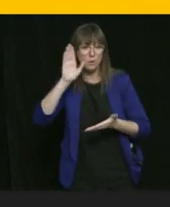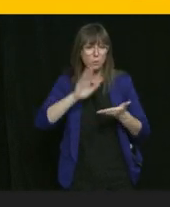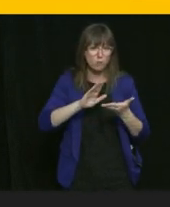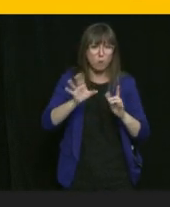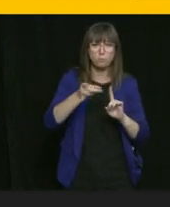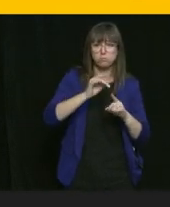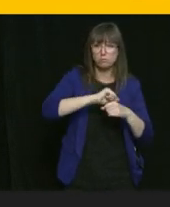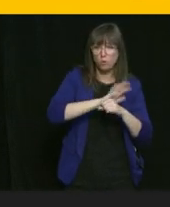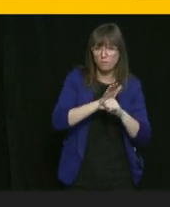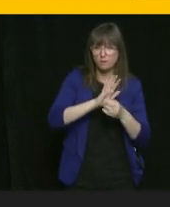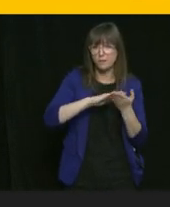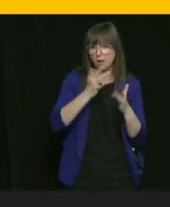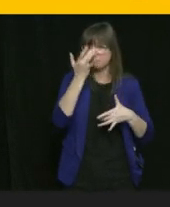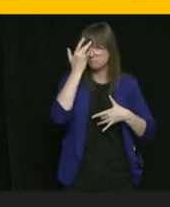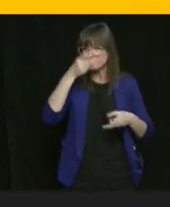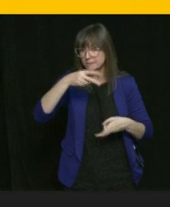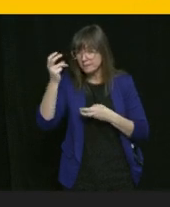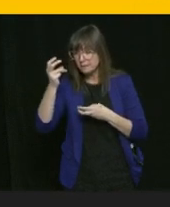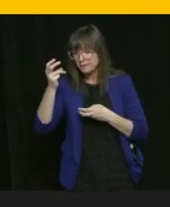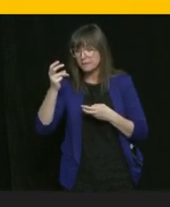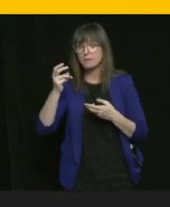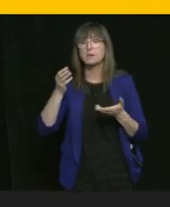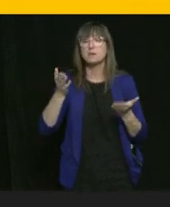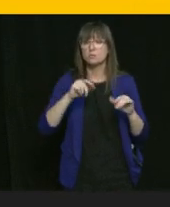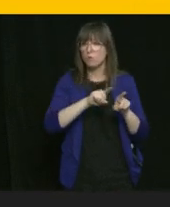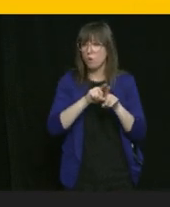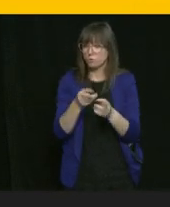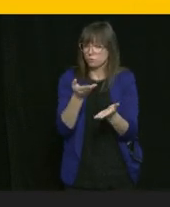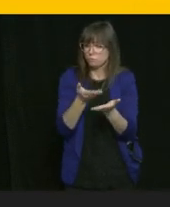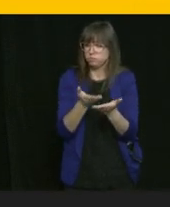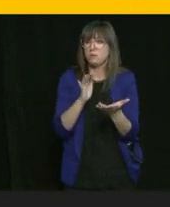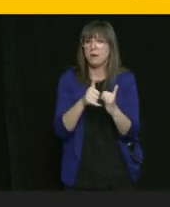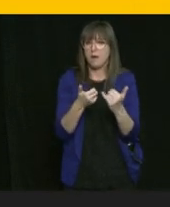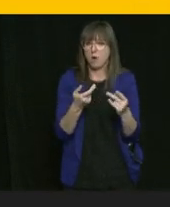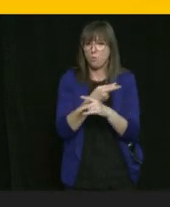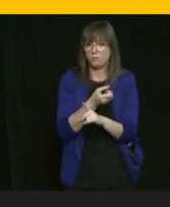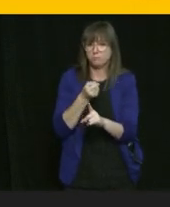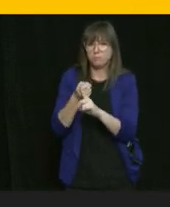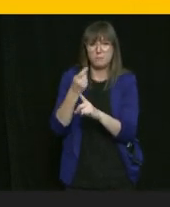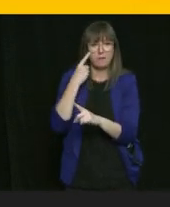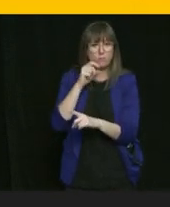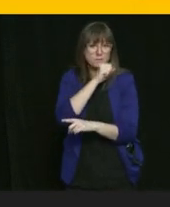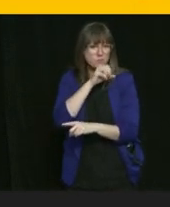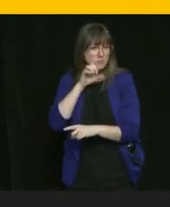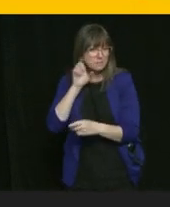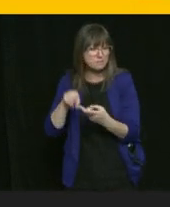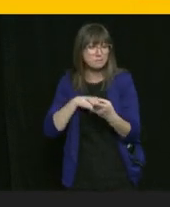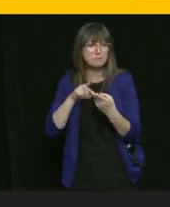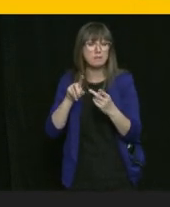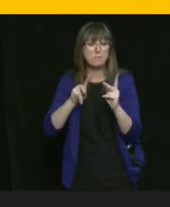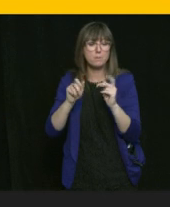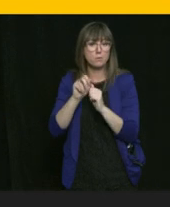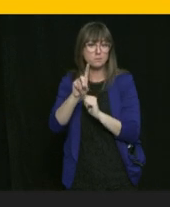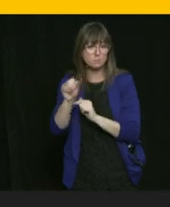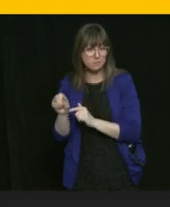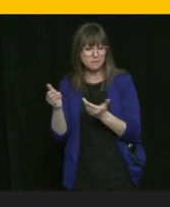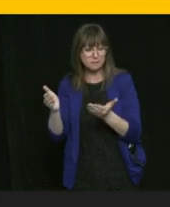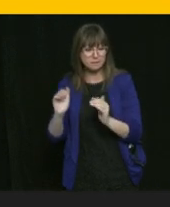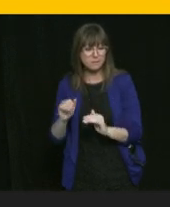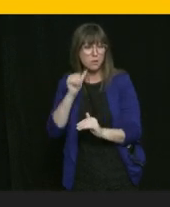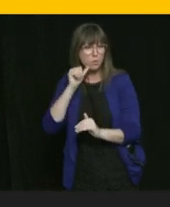severely ill, and resulted in disproportionate impacts on seniors, people living with disabilities,